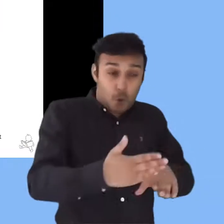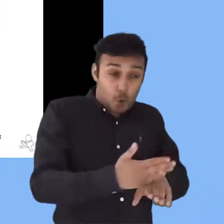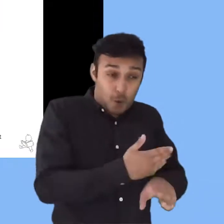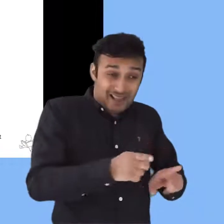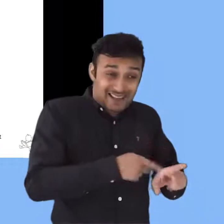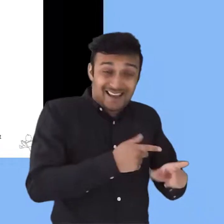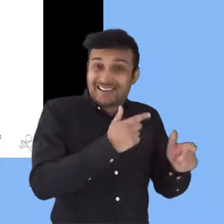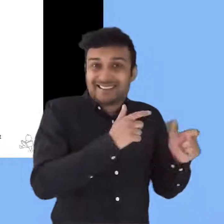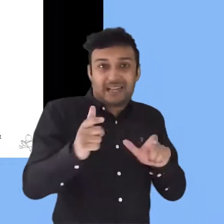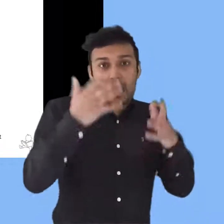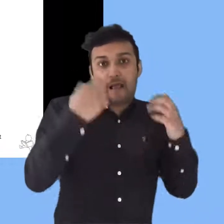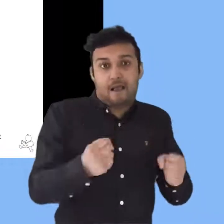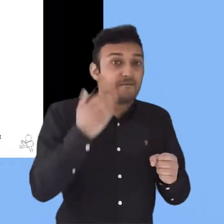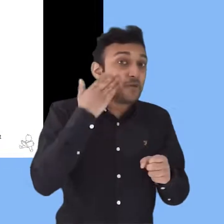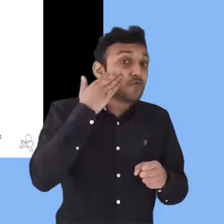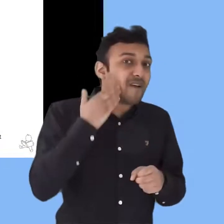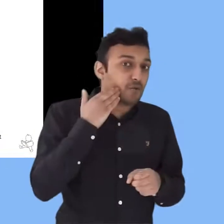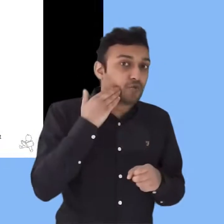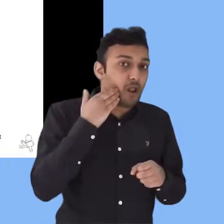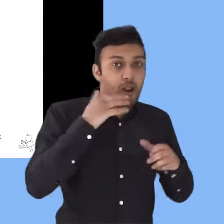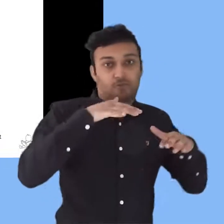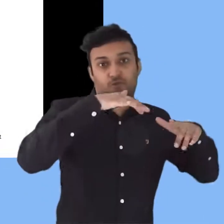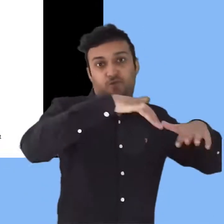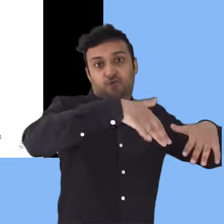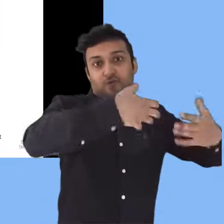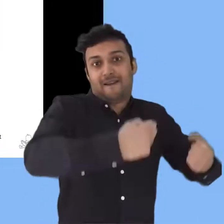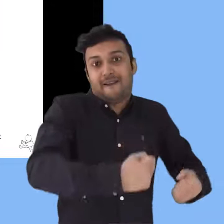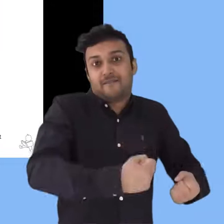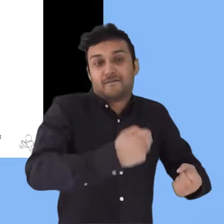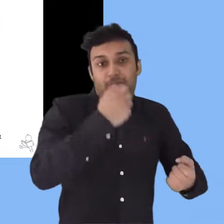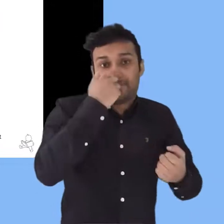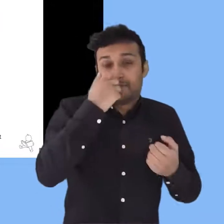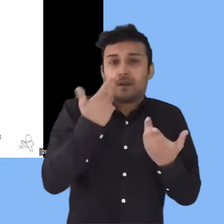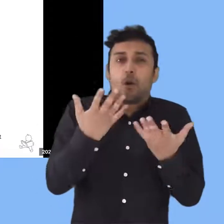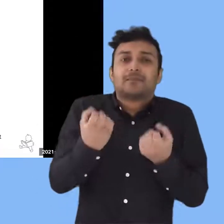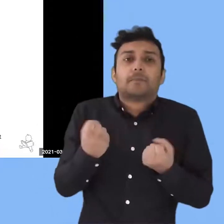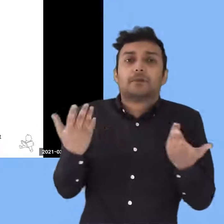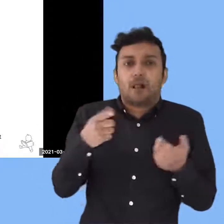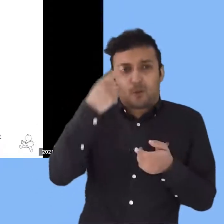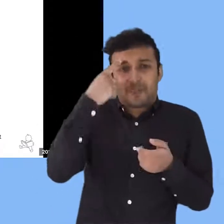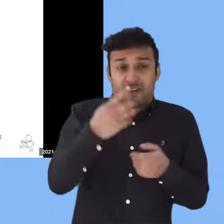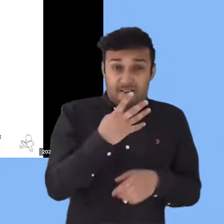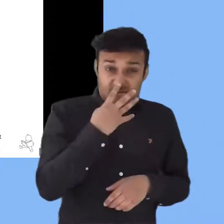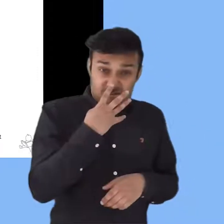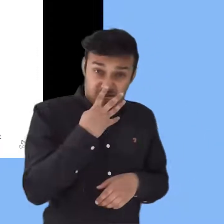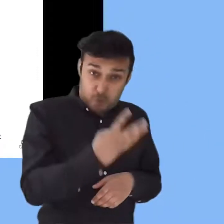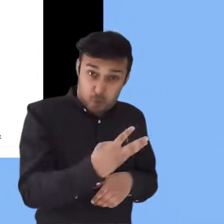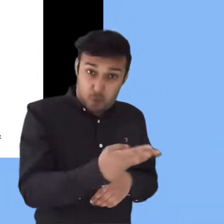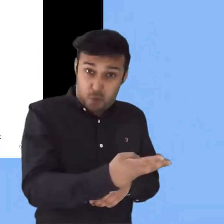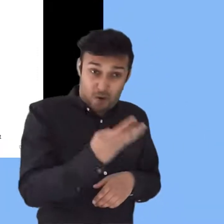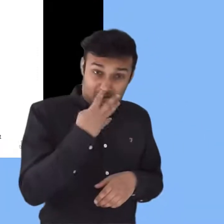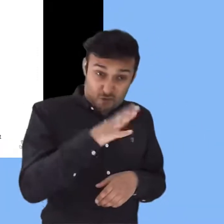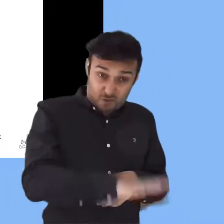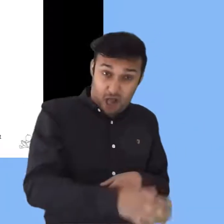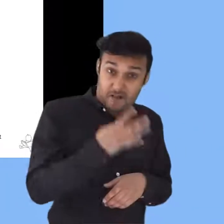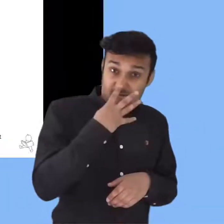at play. It's simply not acceptable that even at 4 years old, Black children are assessed as the lowest achieving racial group,